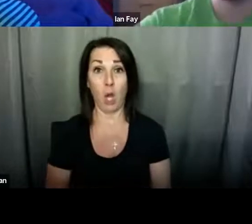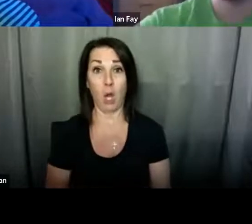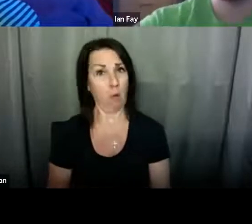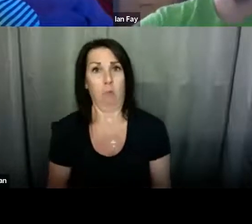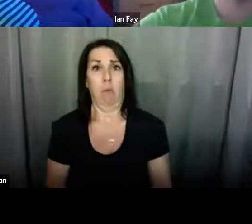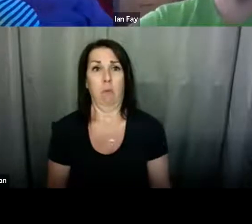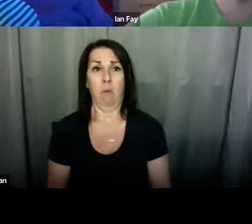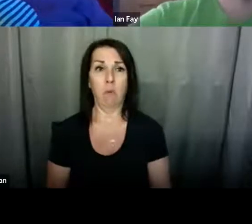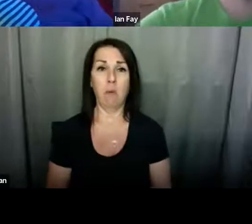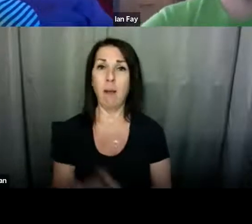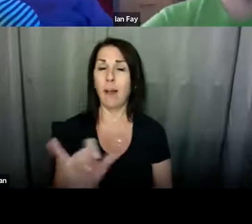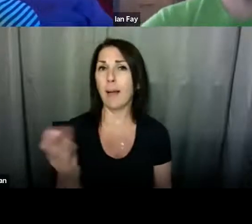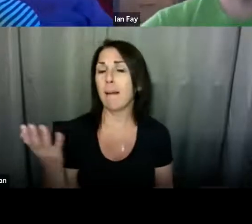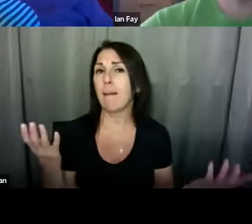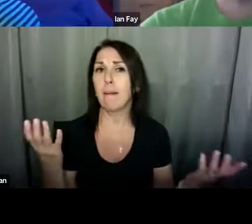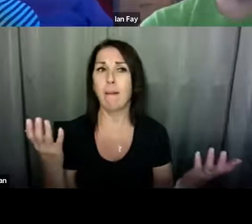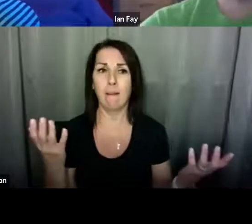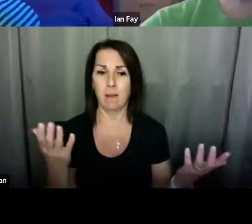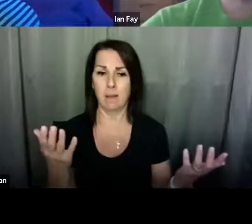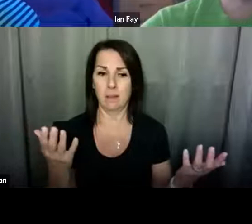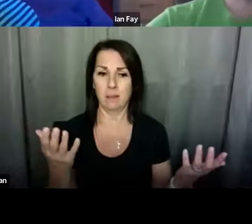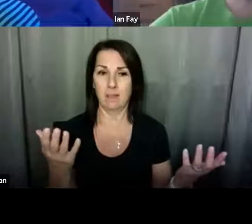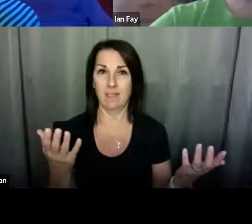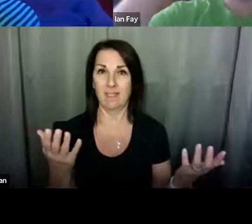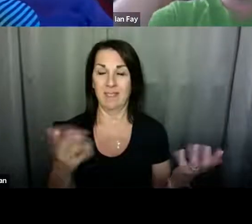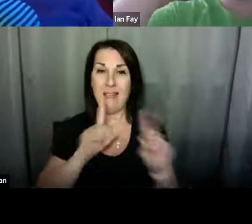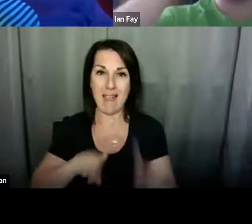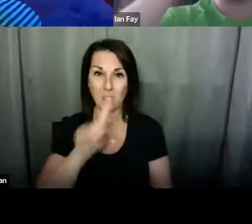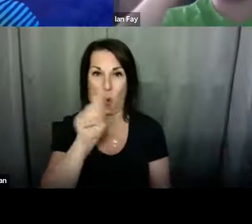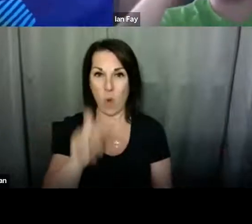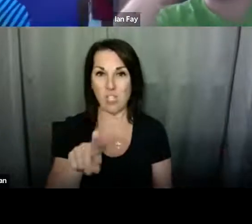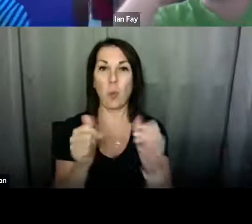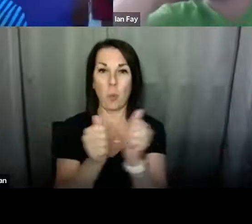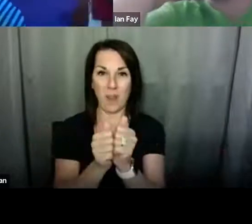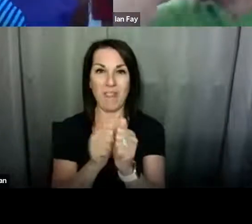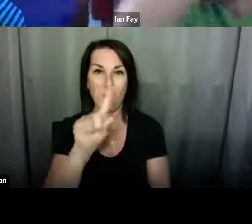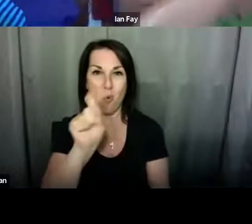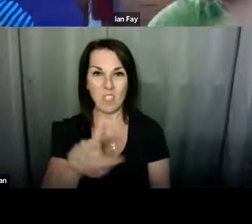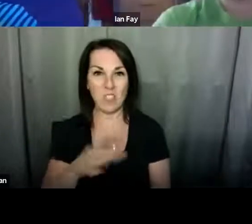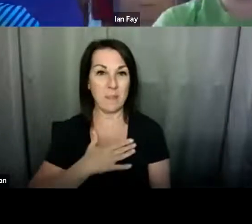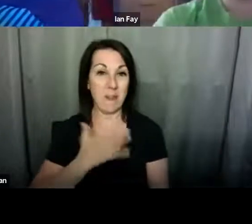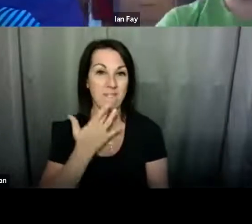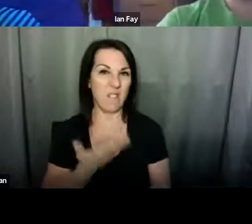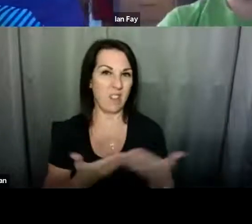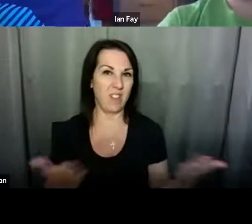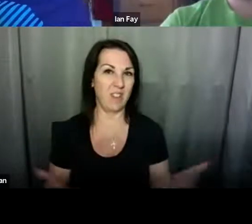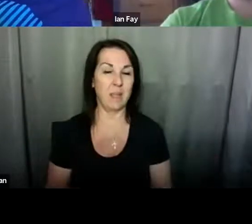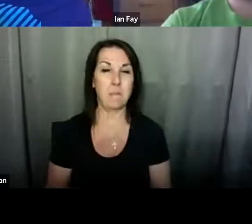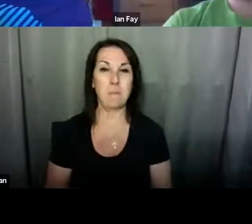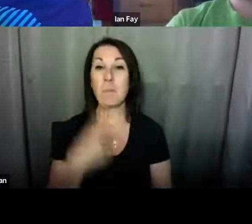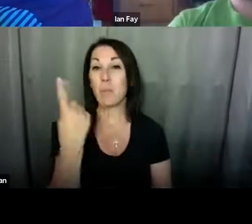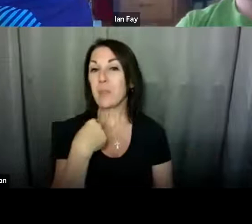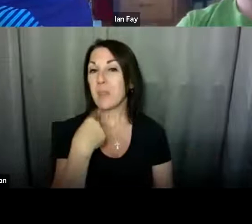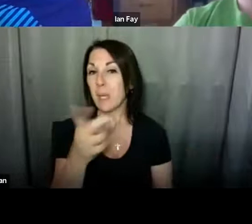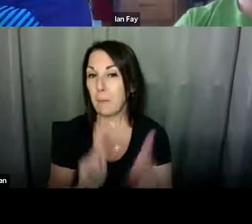You know, I'm like, I'm going to ask a question with a question. It's always my favorite thing to do. Right. I always tell people, I'm like,